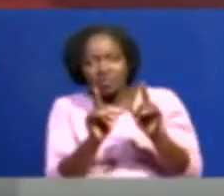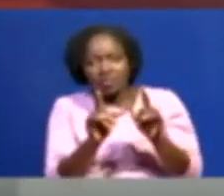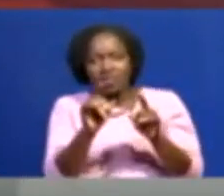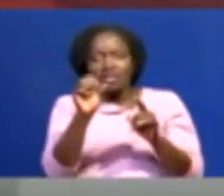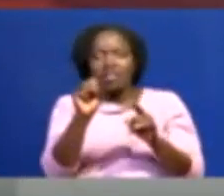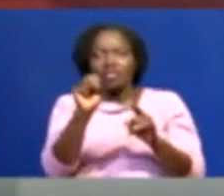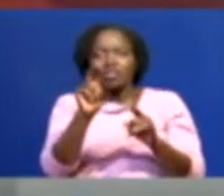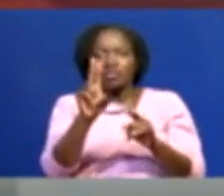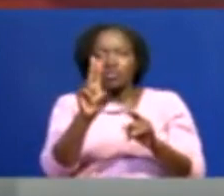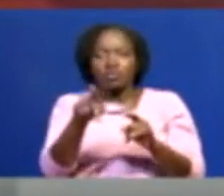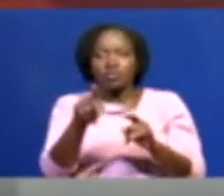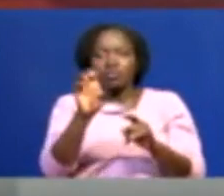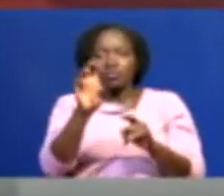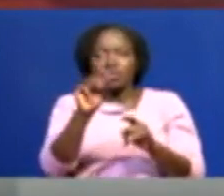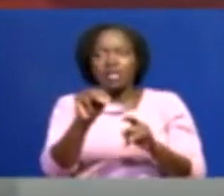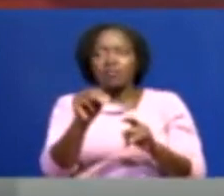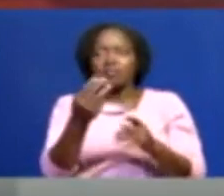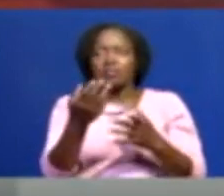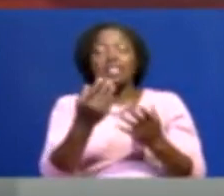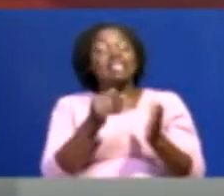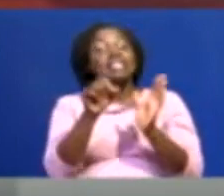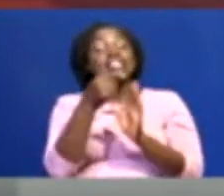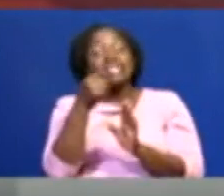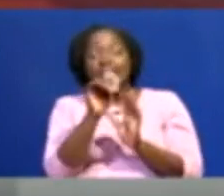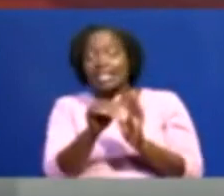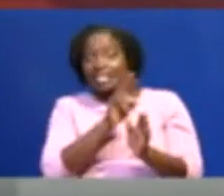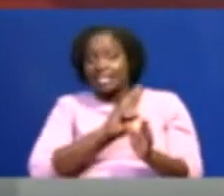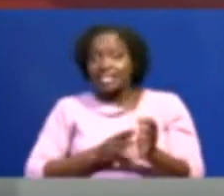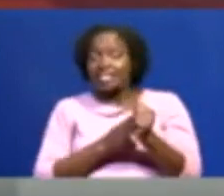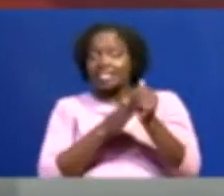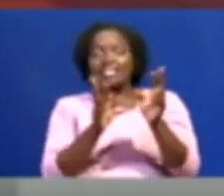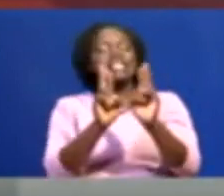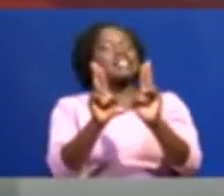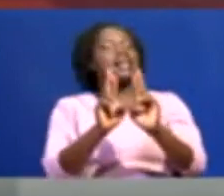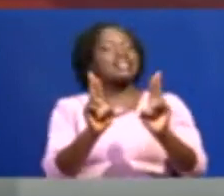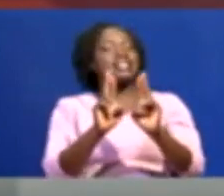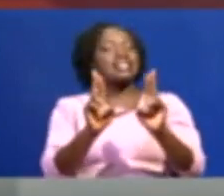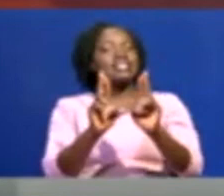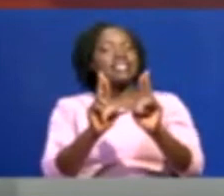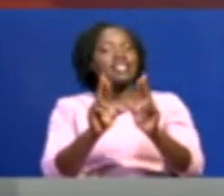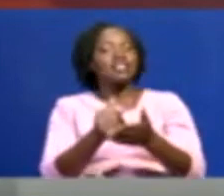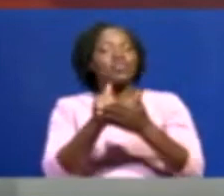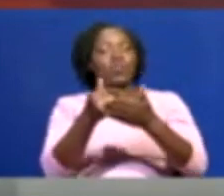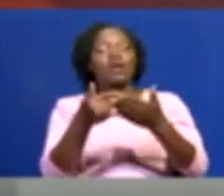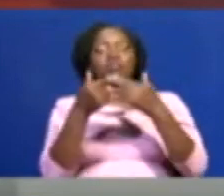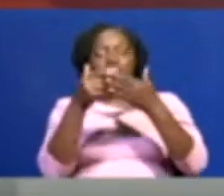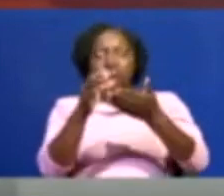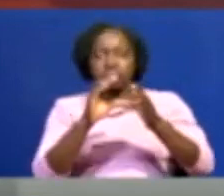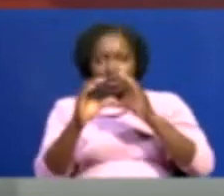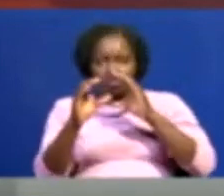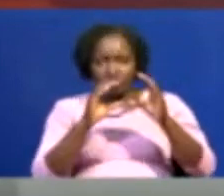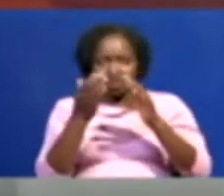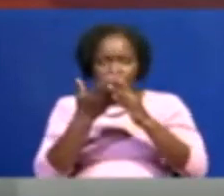leader, chairman, that is Hassan Olenado, stating that the religious leaders are ready to broker that particular conversation